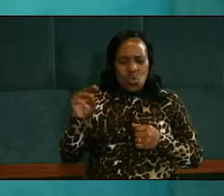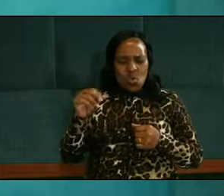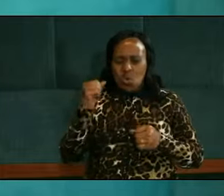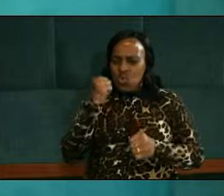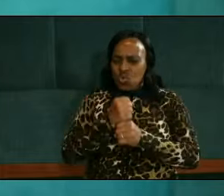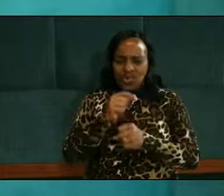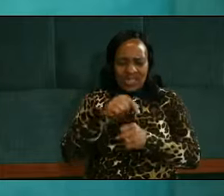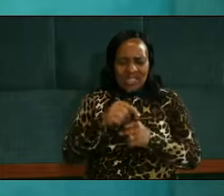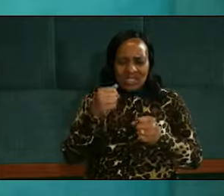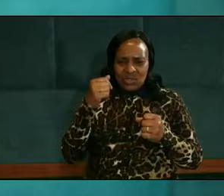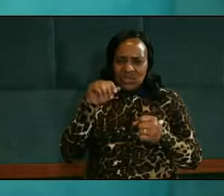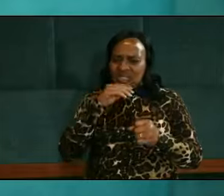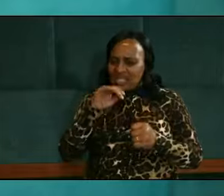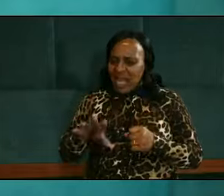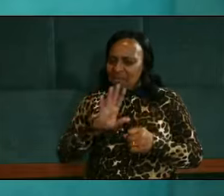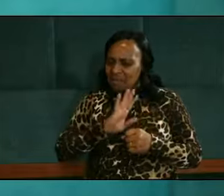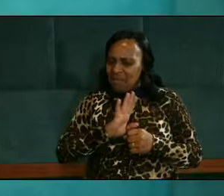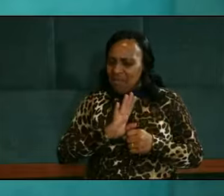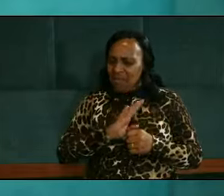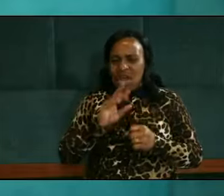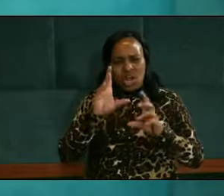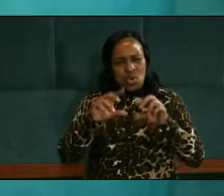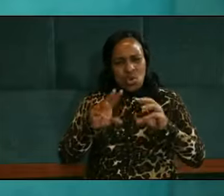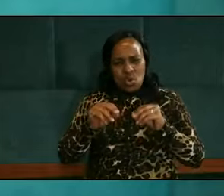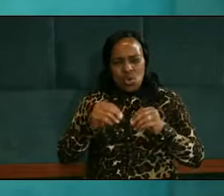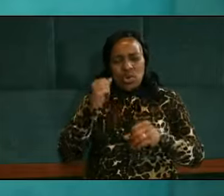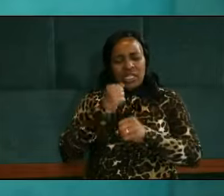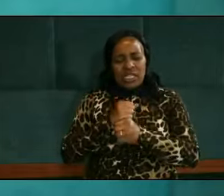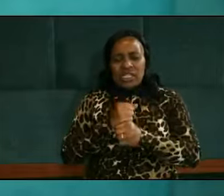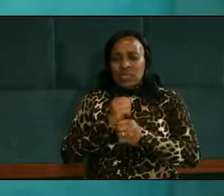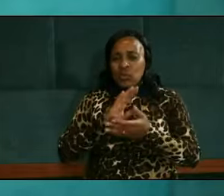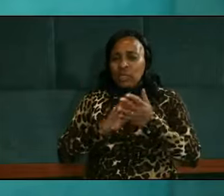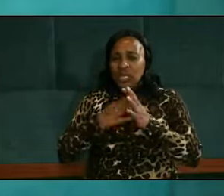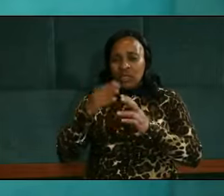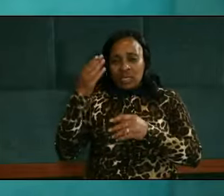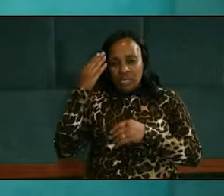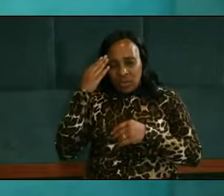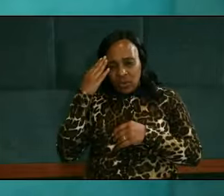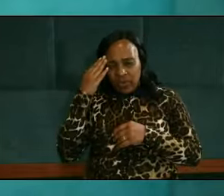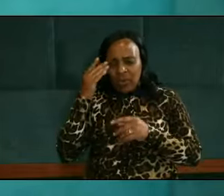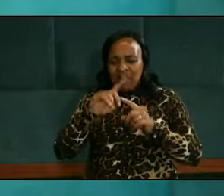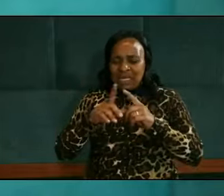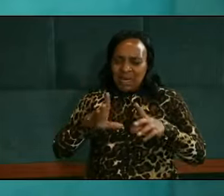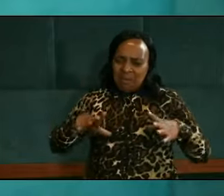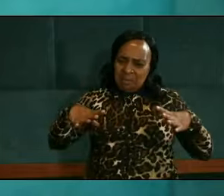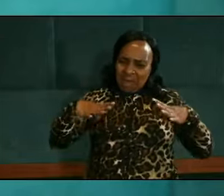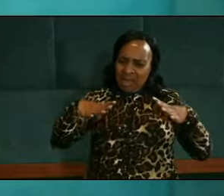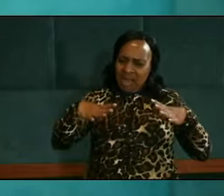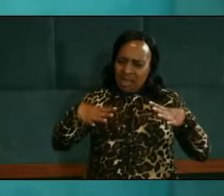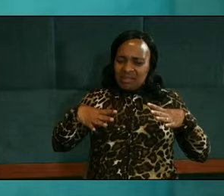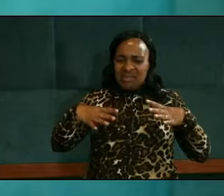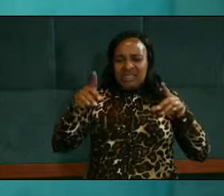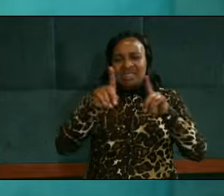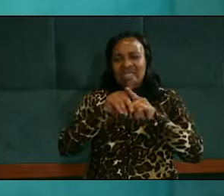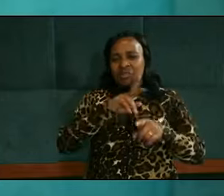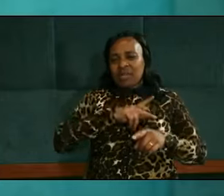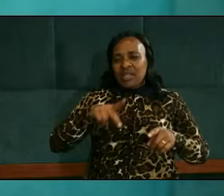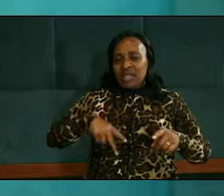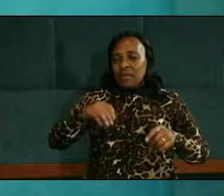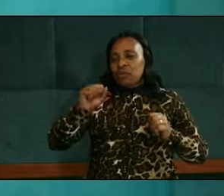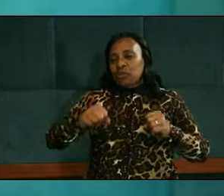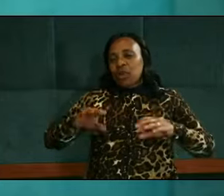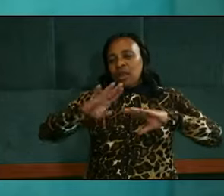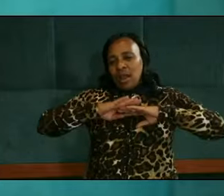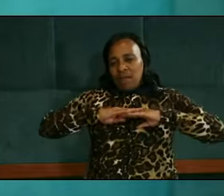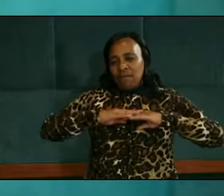that to him. Or, you know, he didn't know, he did it out of ignorance. So in his pride as King Saul, he should have been sober enough to be like,